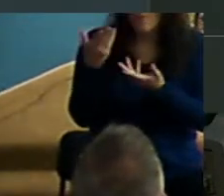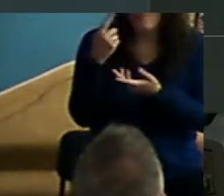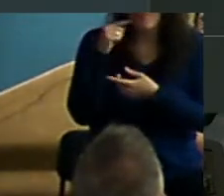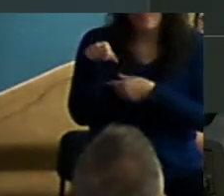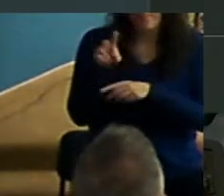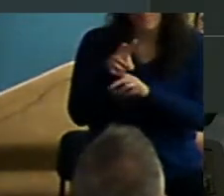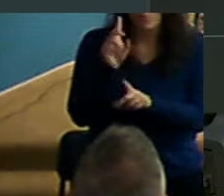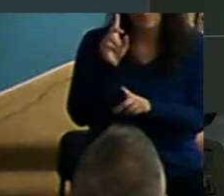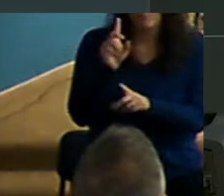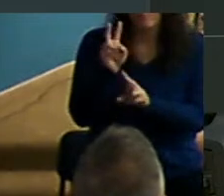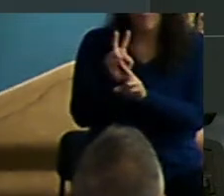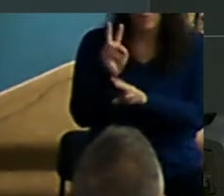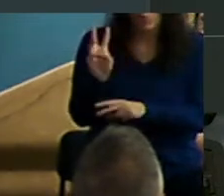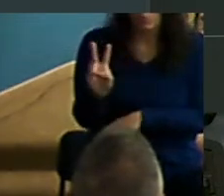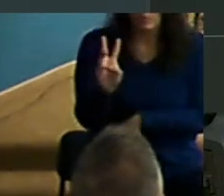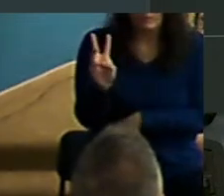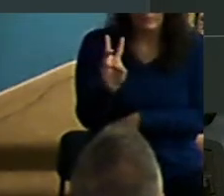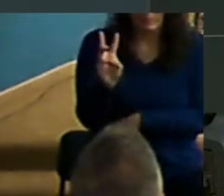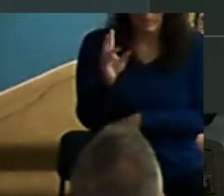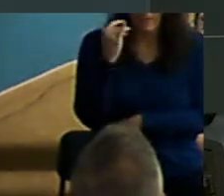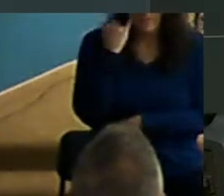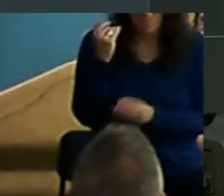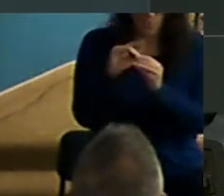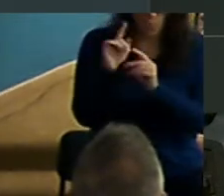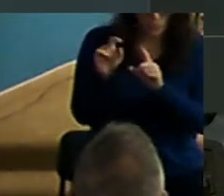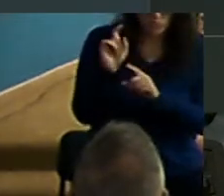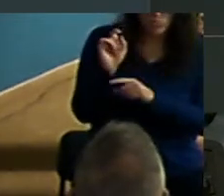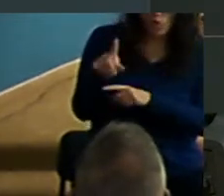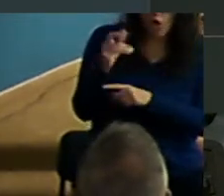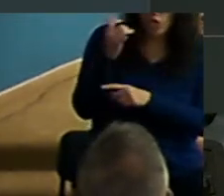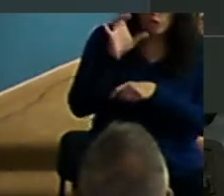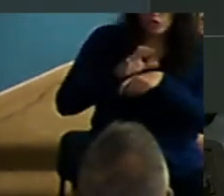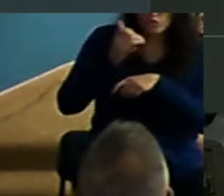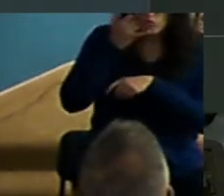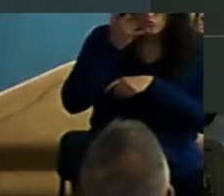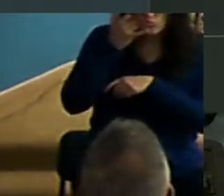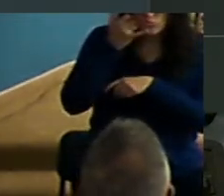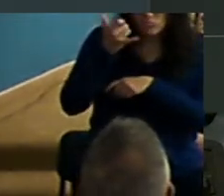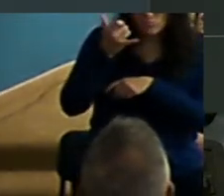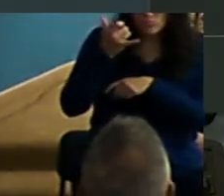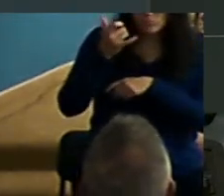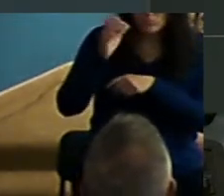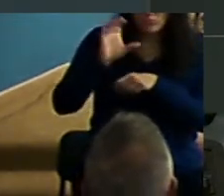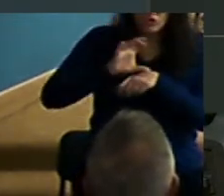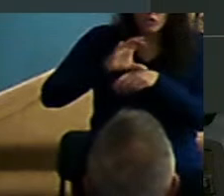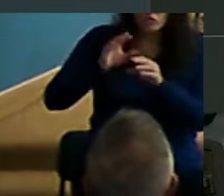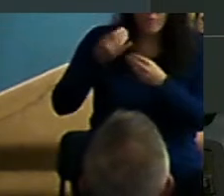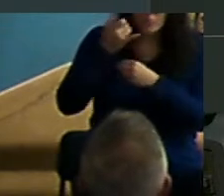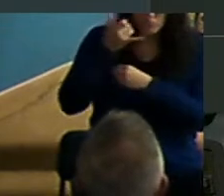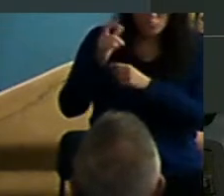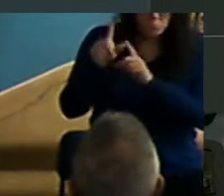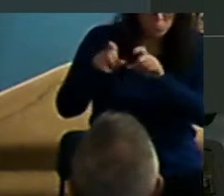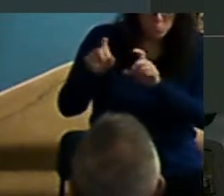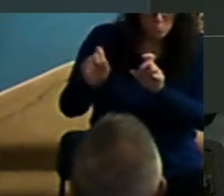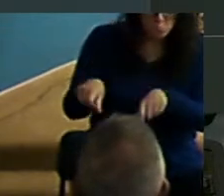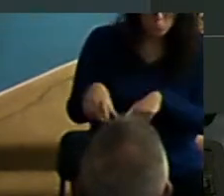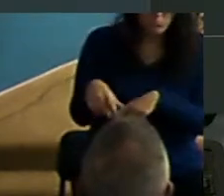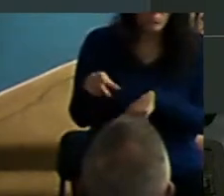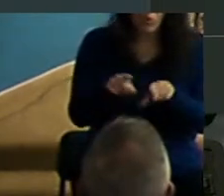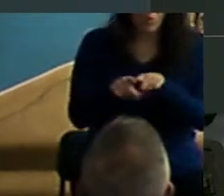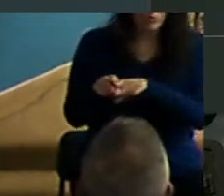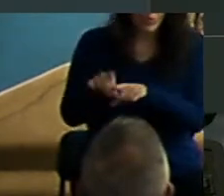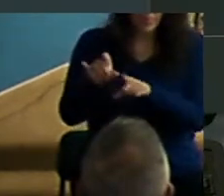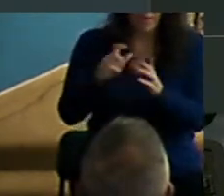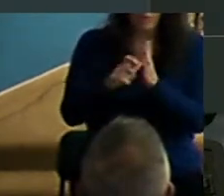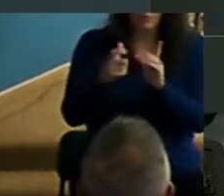Wednesday. So if you have any more questions, you can call and text the church office. We want to pray for them. as well. And I want to remind you of the verse